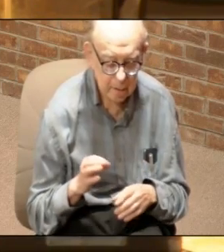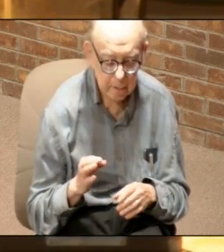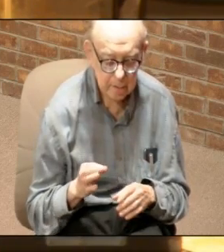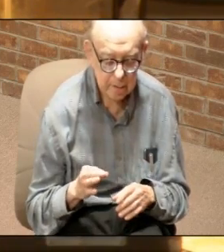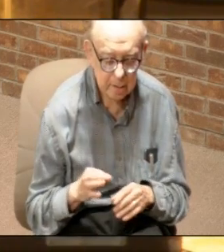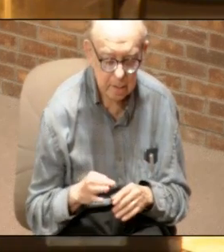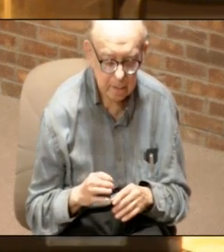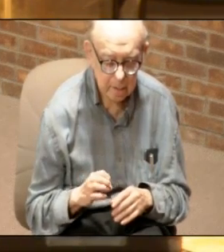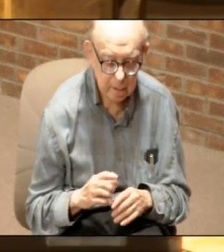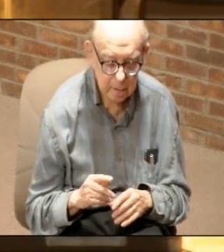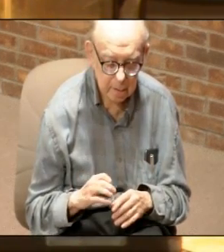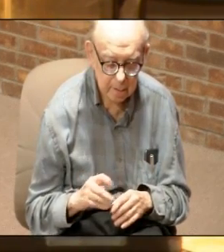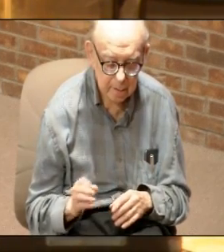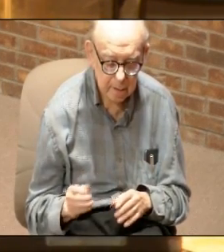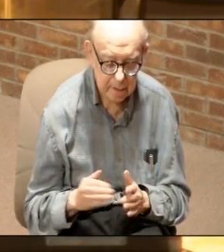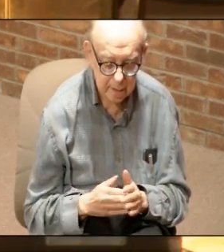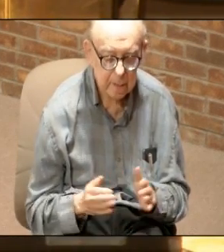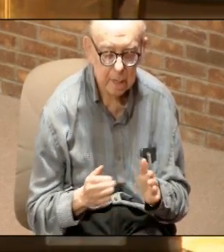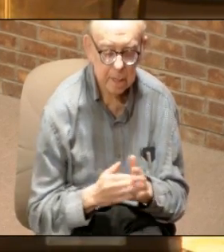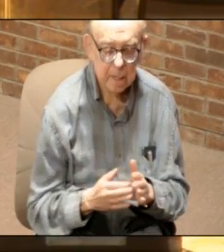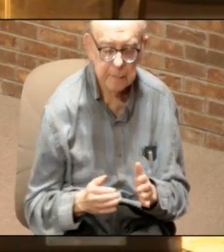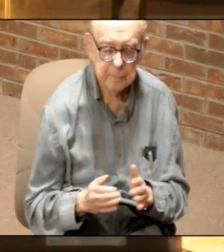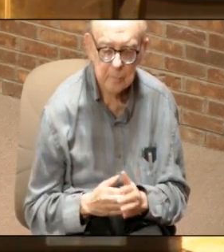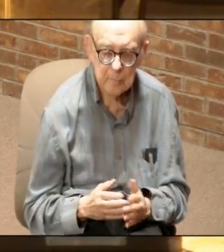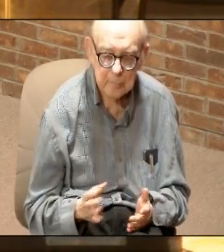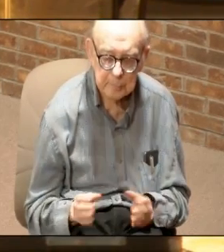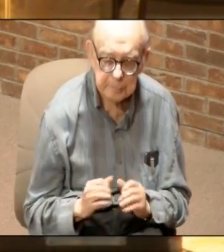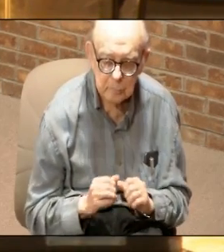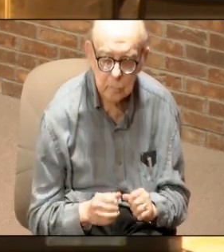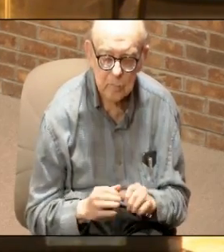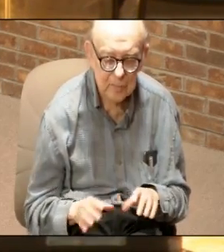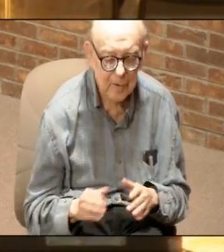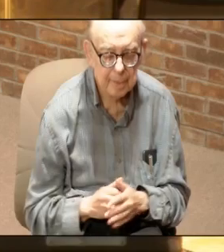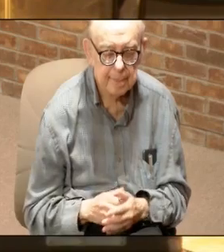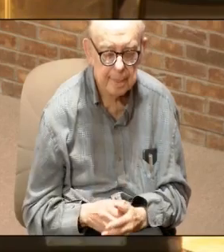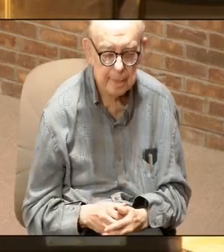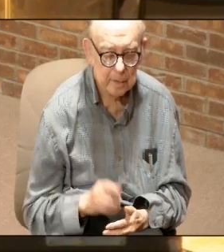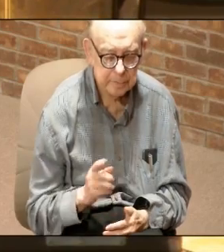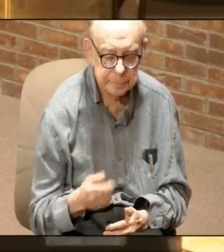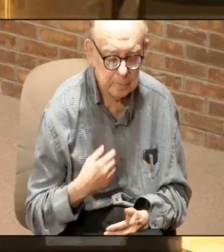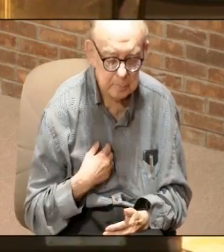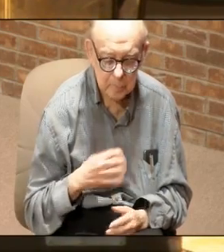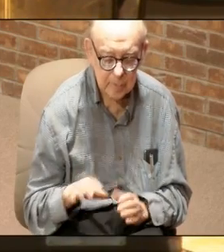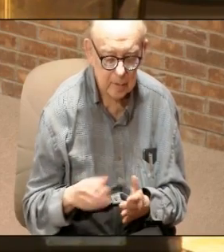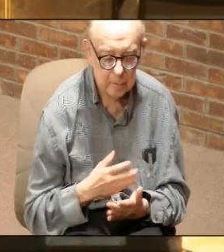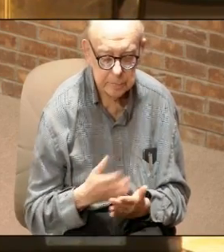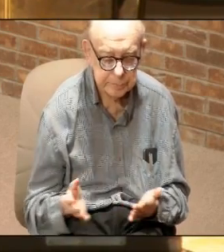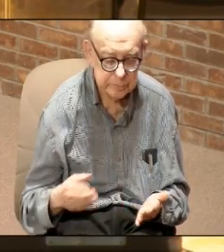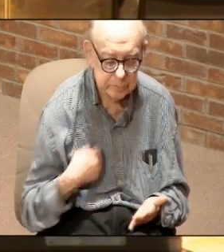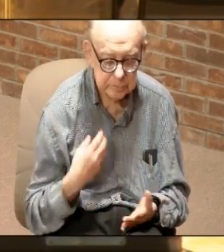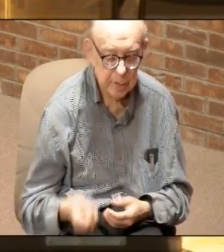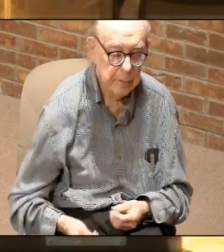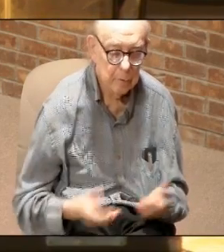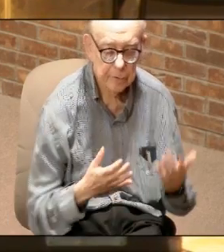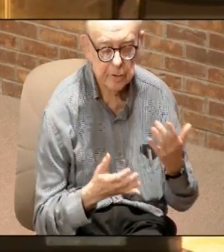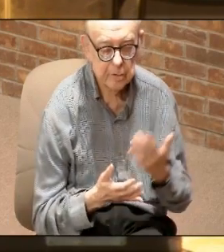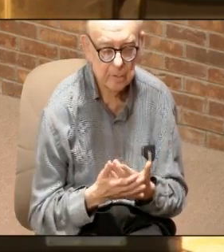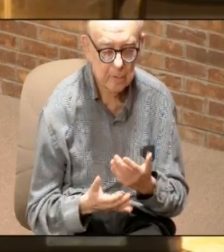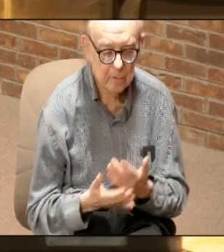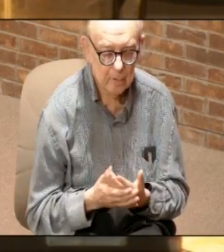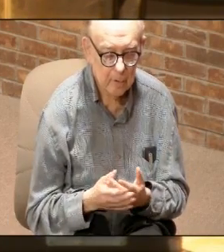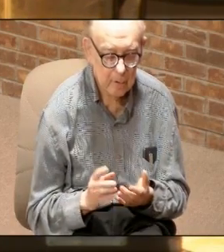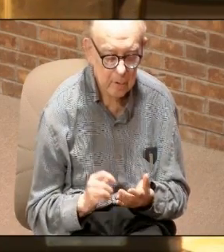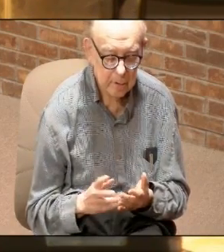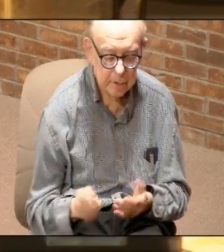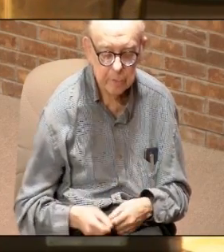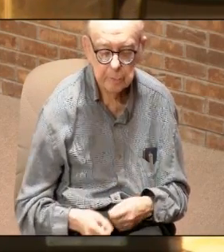again and again and again. And they'll continue to do that. You and I do the same thing, and we're thrown in jail and the key's